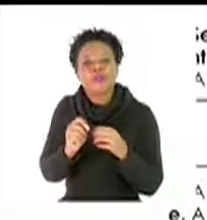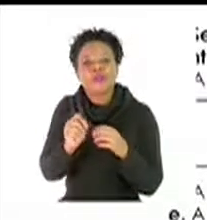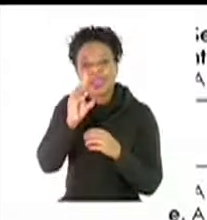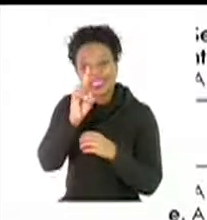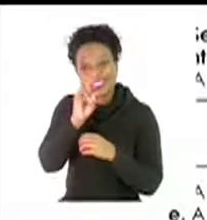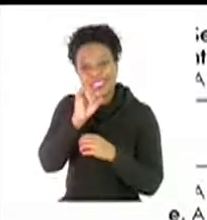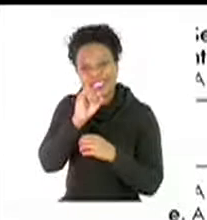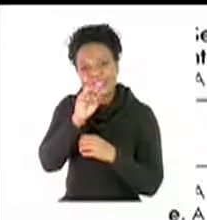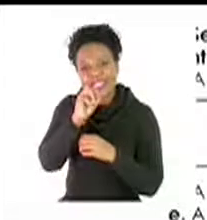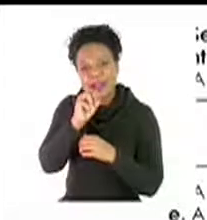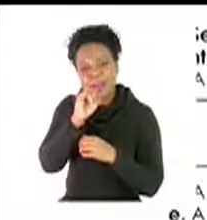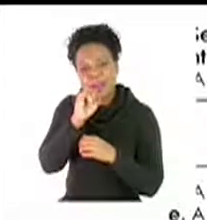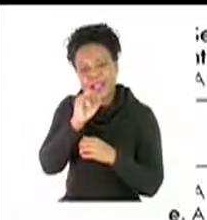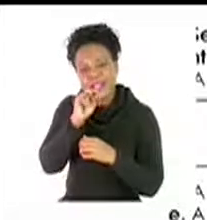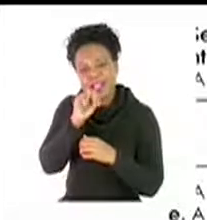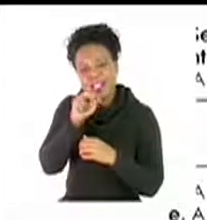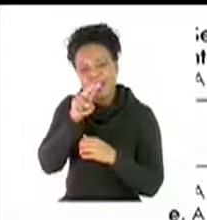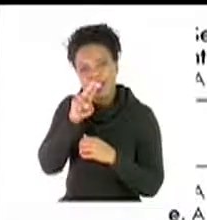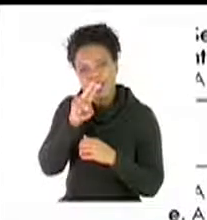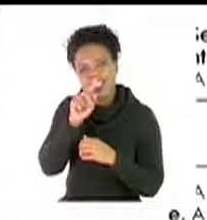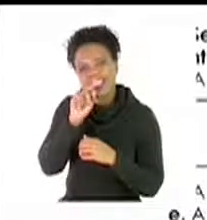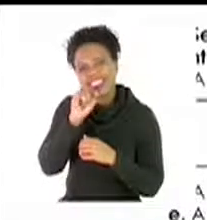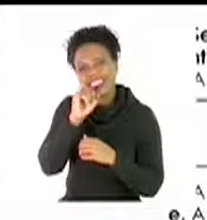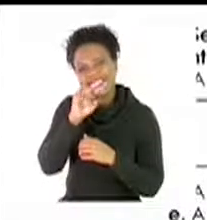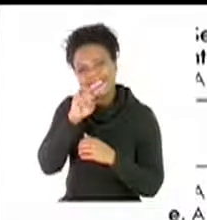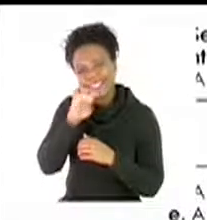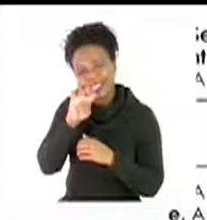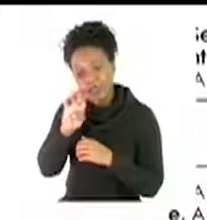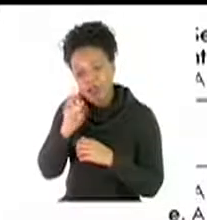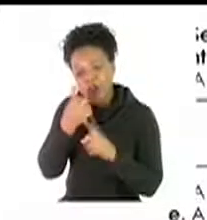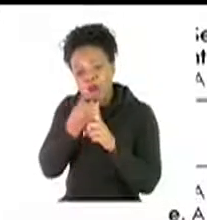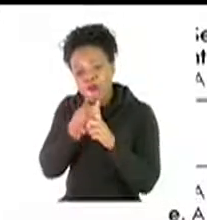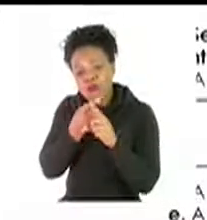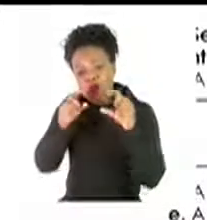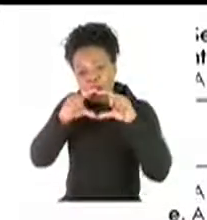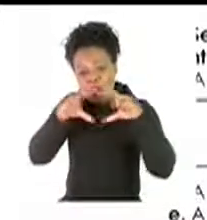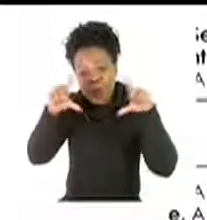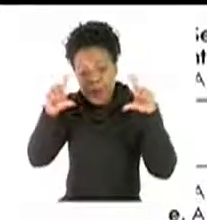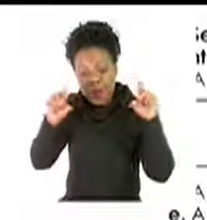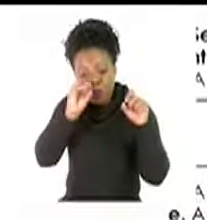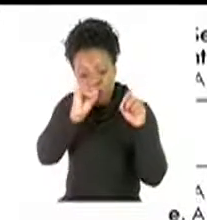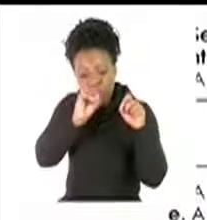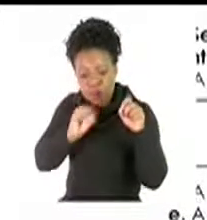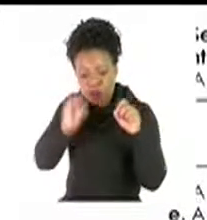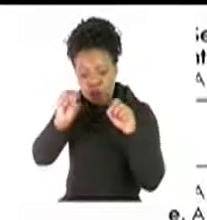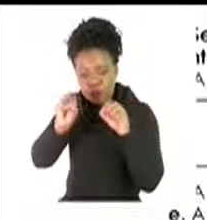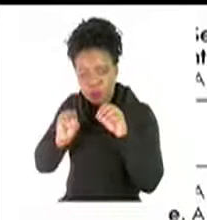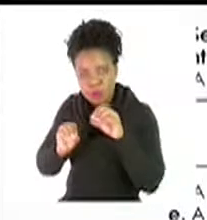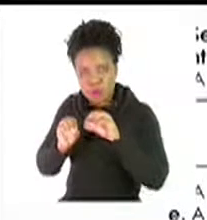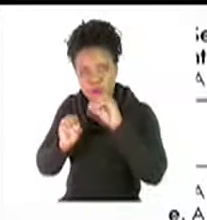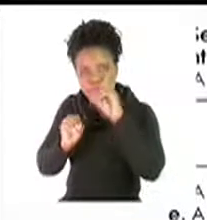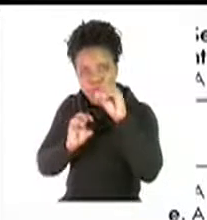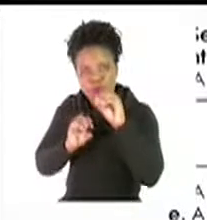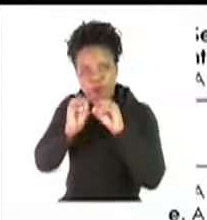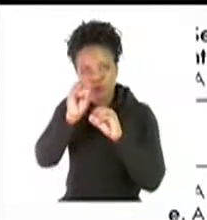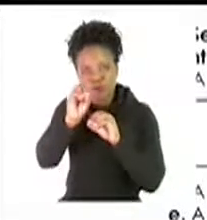sapling, streamlet, kid, lamb, calf, aslet,